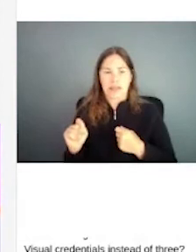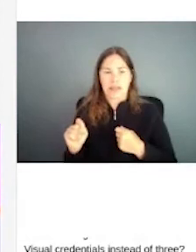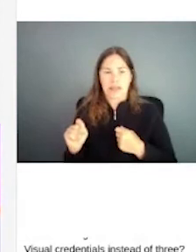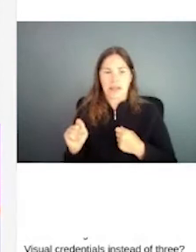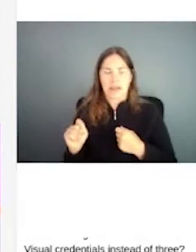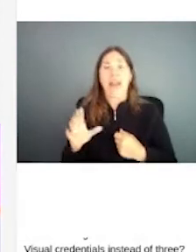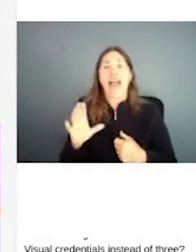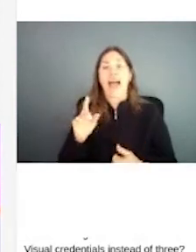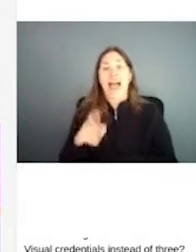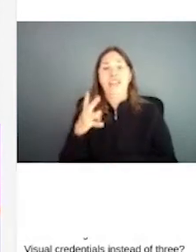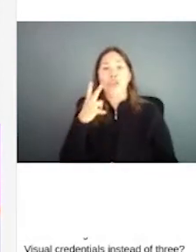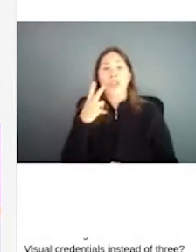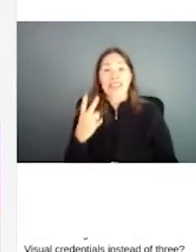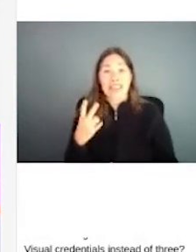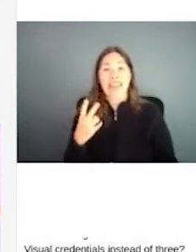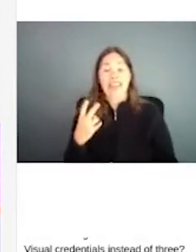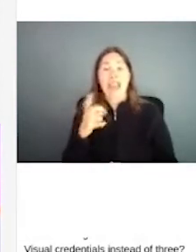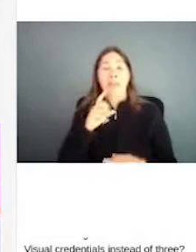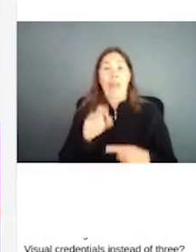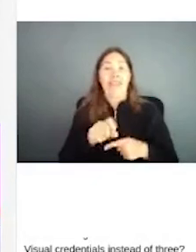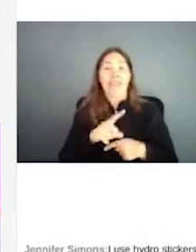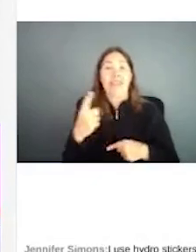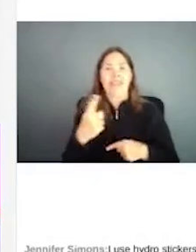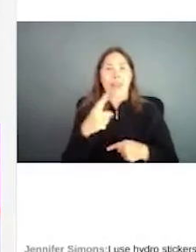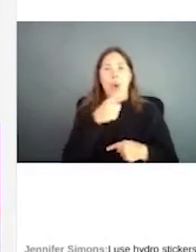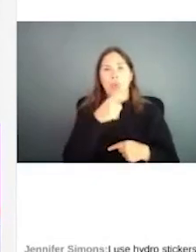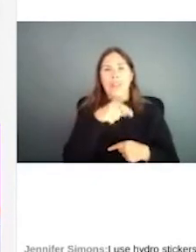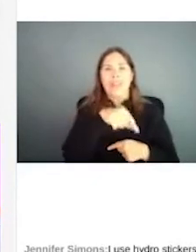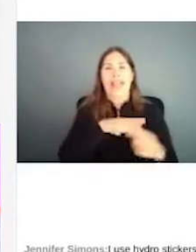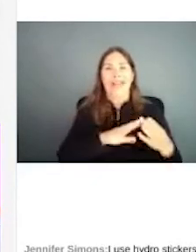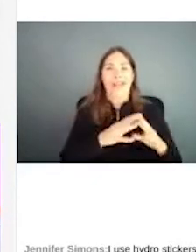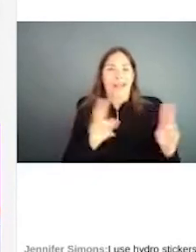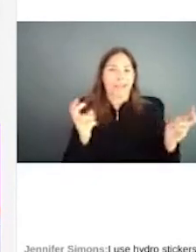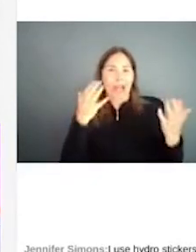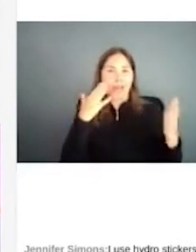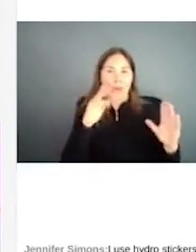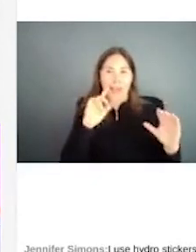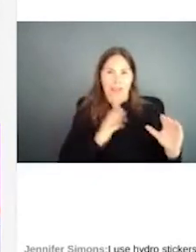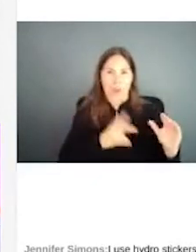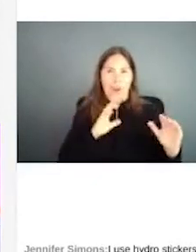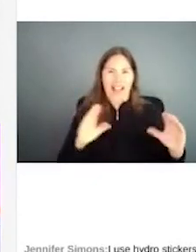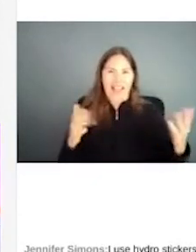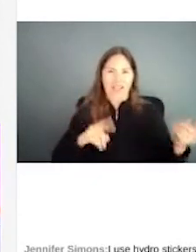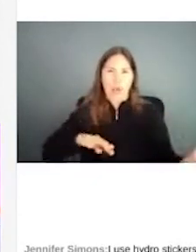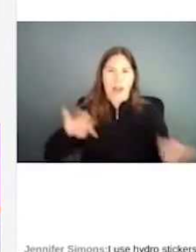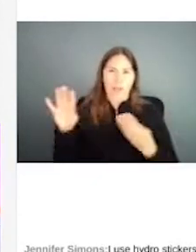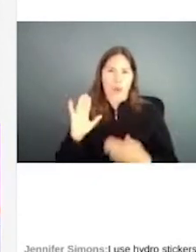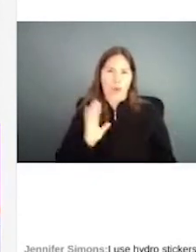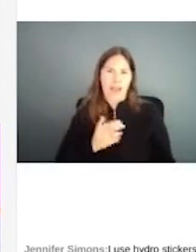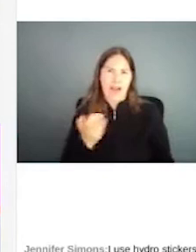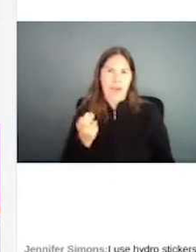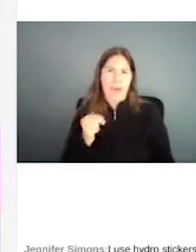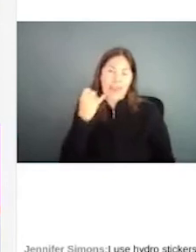I have to see it. I may have to send it to someone downtown. I'm not sure if we're allowed to upload our own, but if we